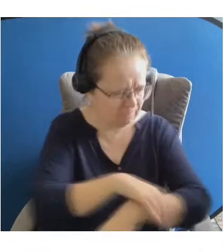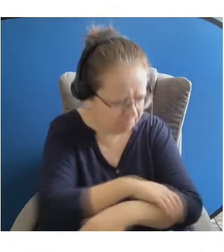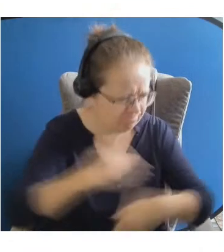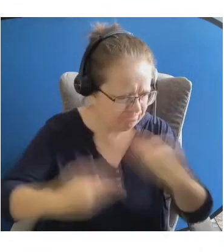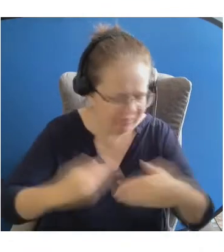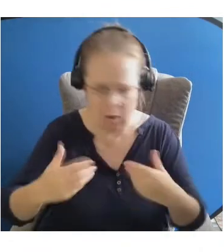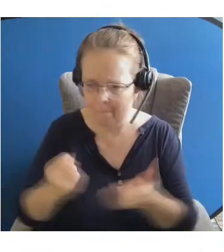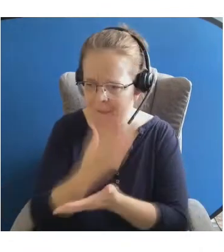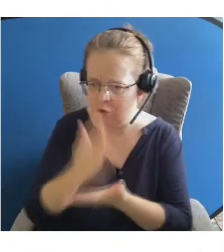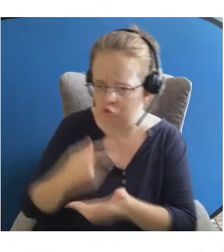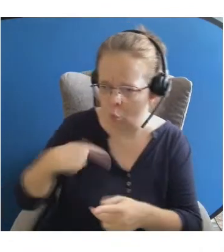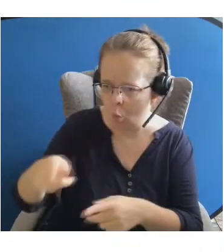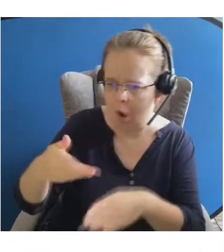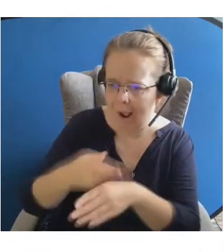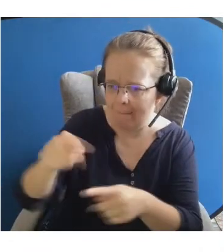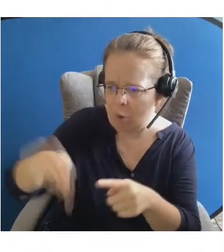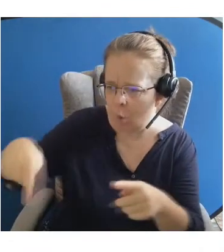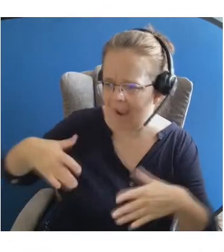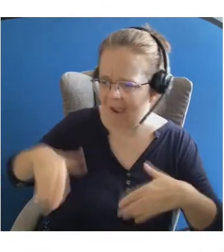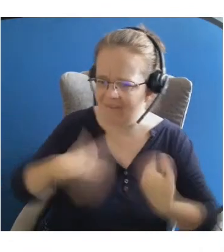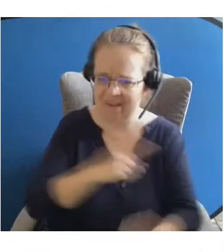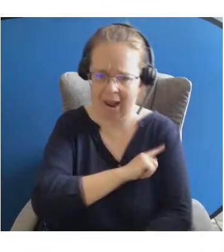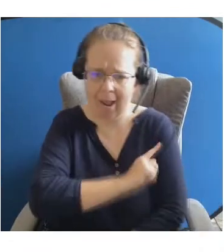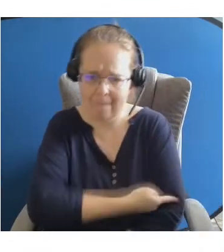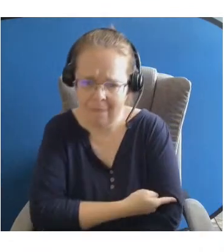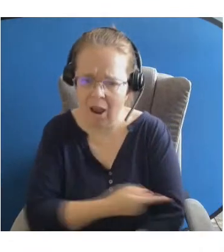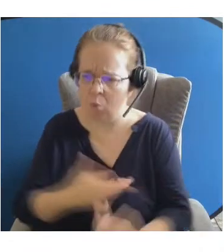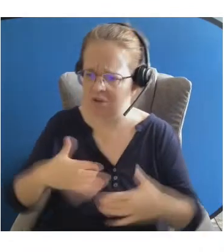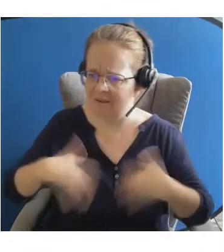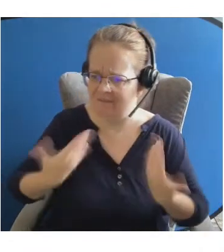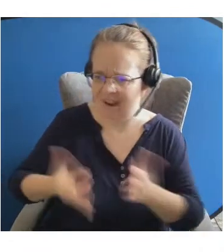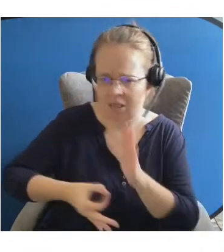included and empowered to contribute to our journey.